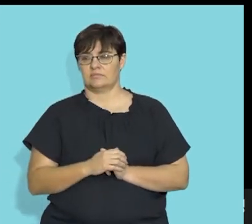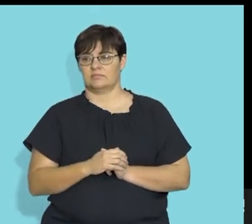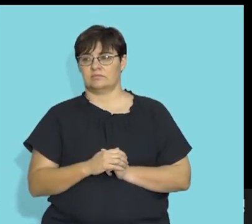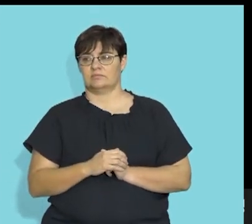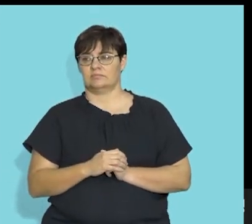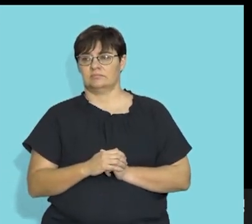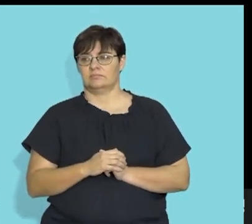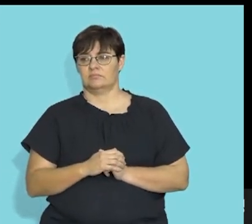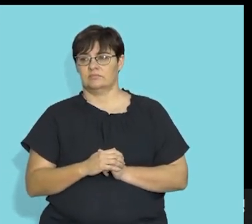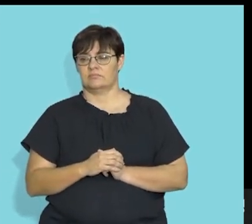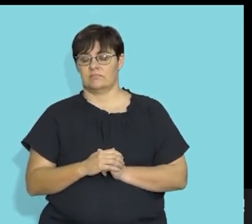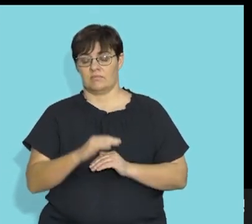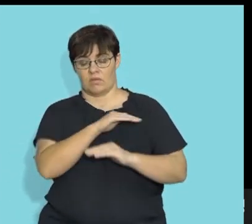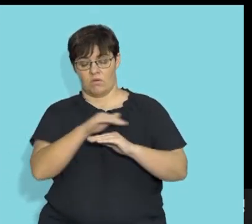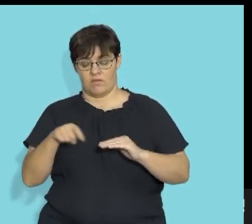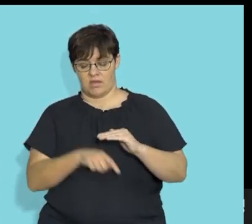9